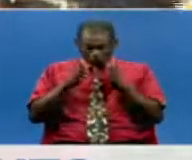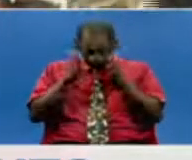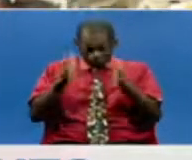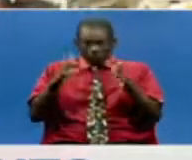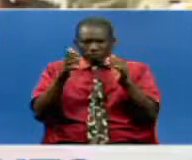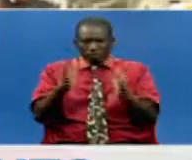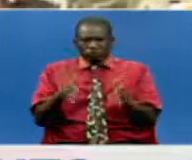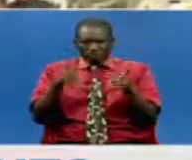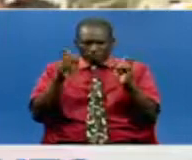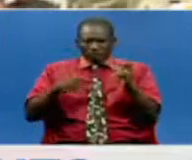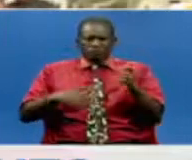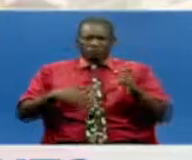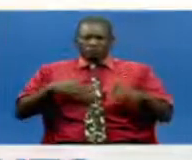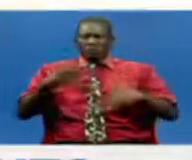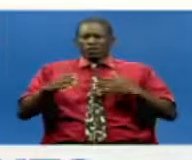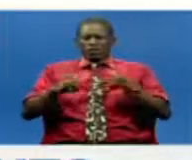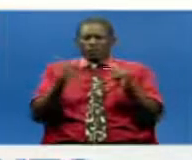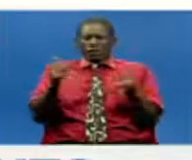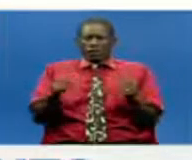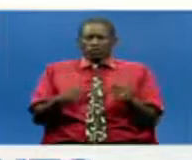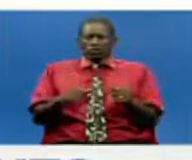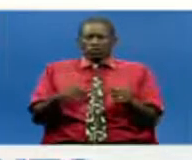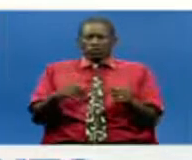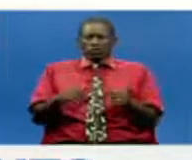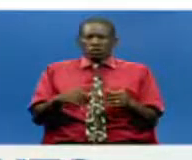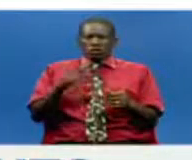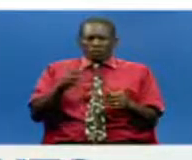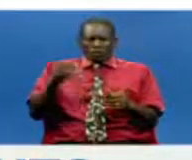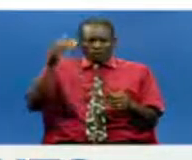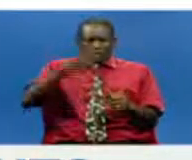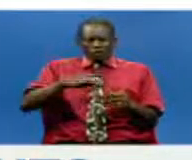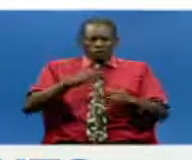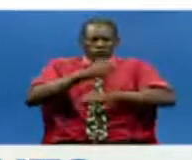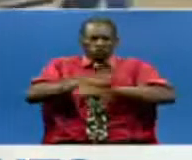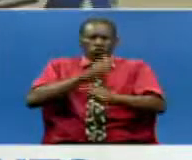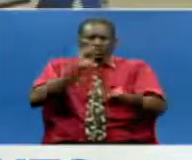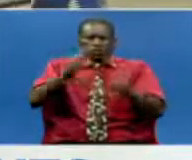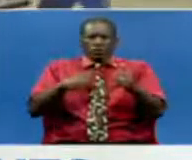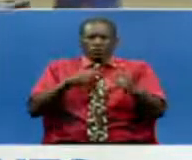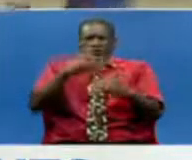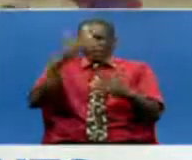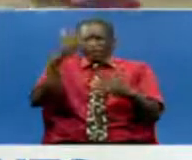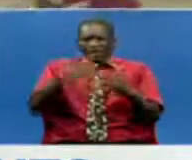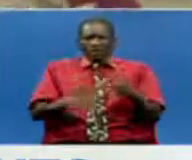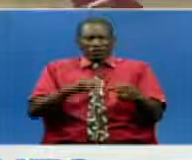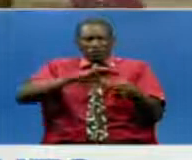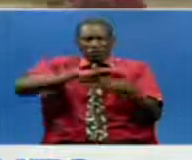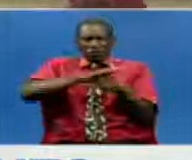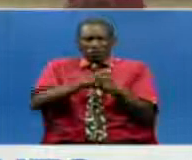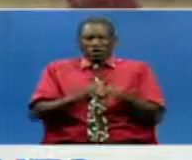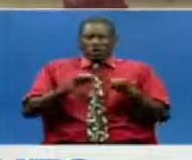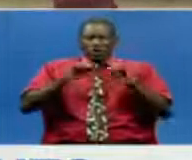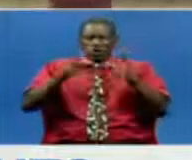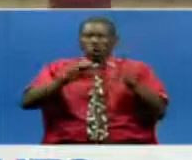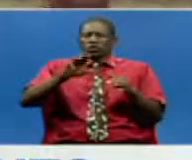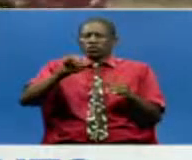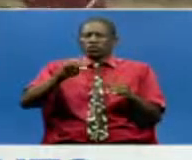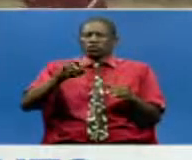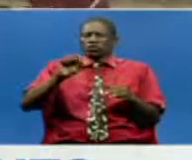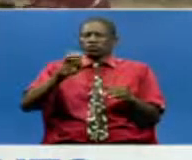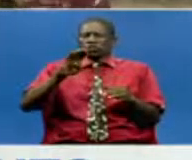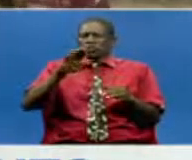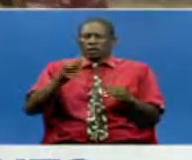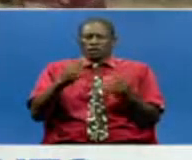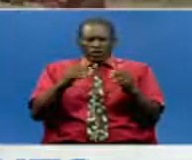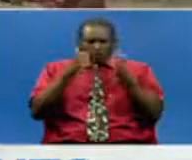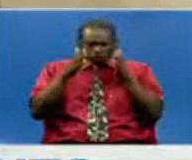be disciplined, be in the team. With the return of the school games after the end of the pandemic, Coach Musumba is more determined to